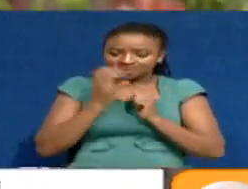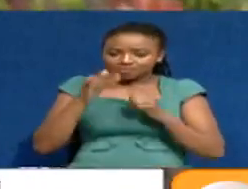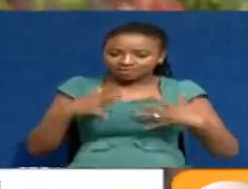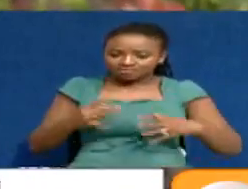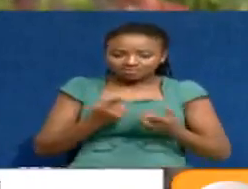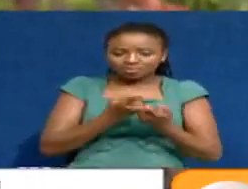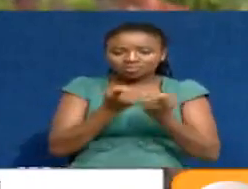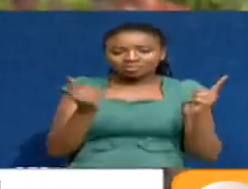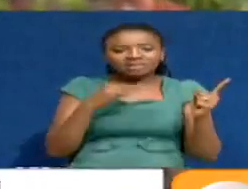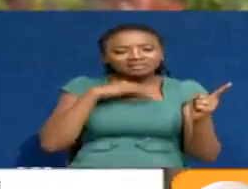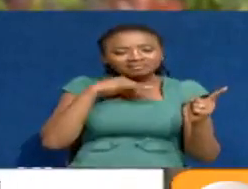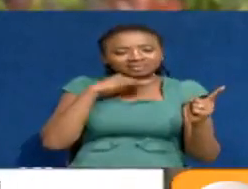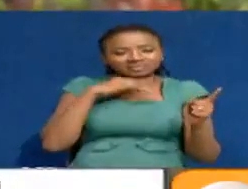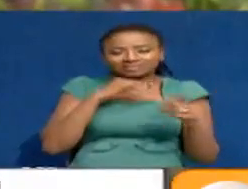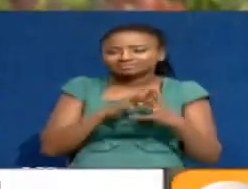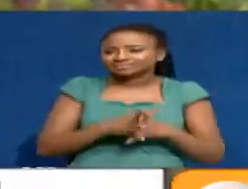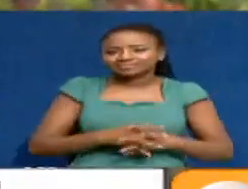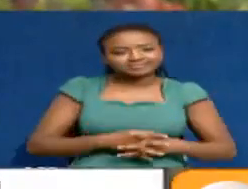people, it is something that